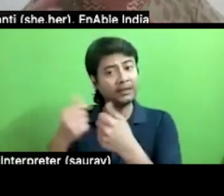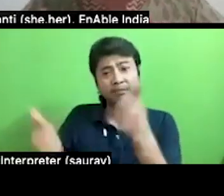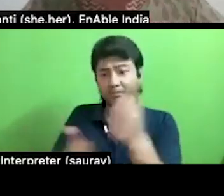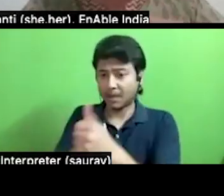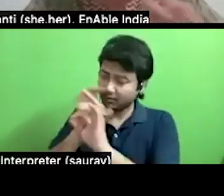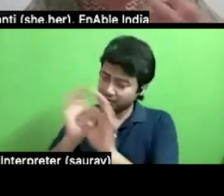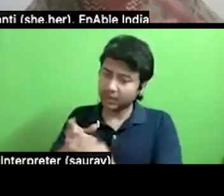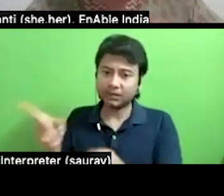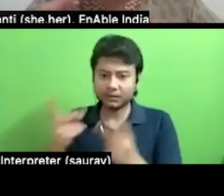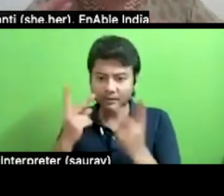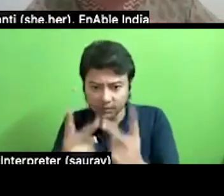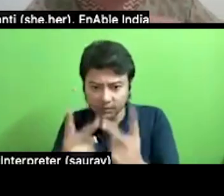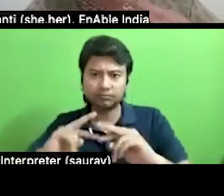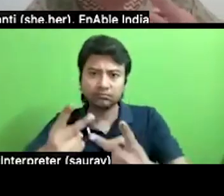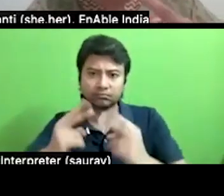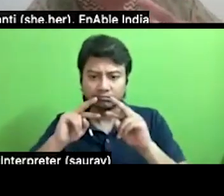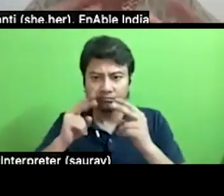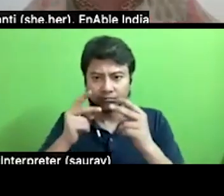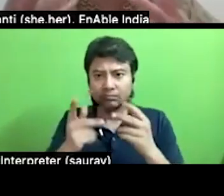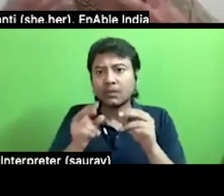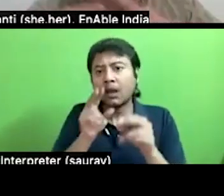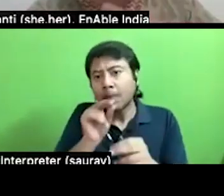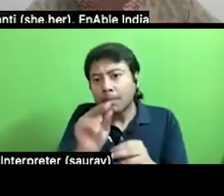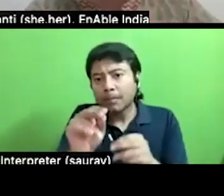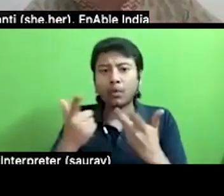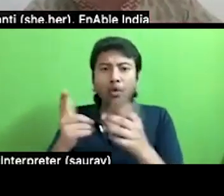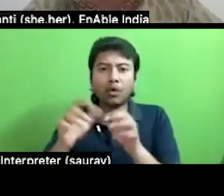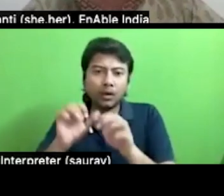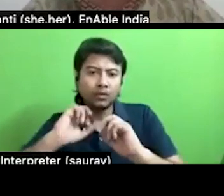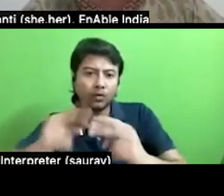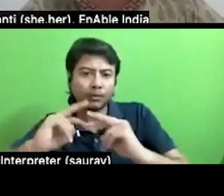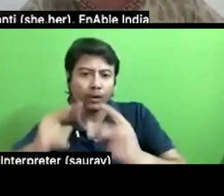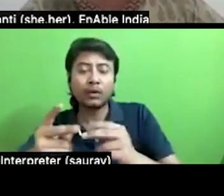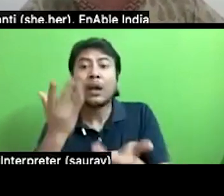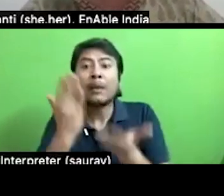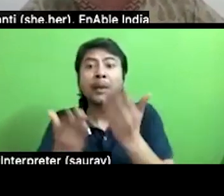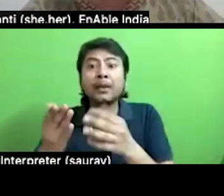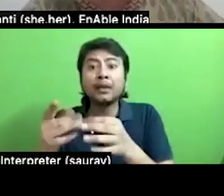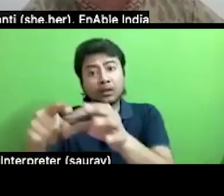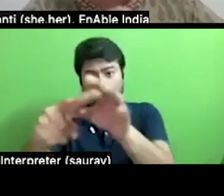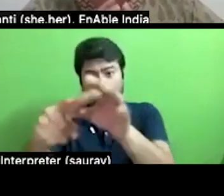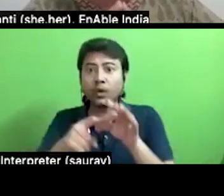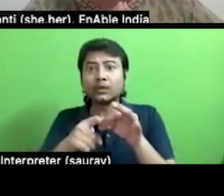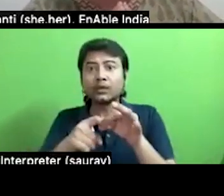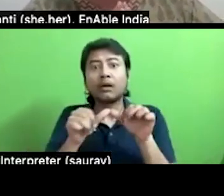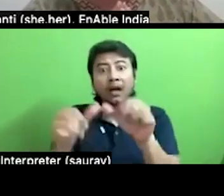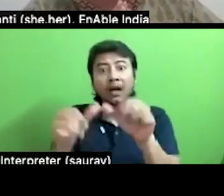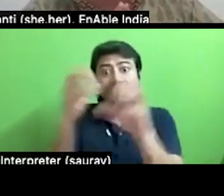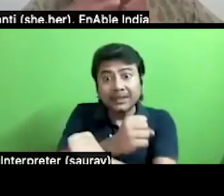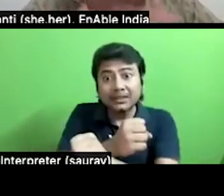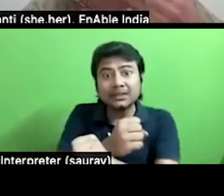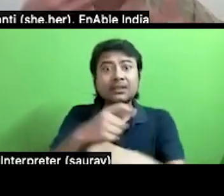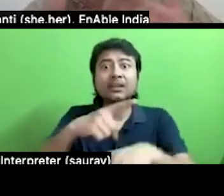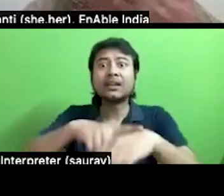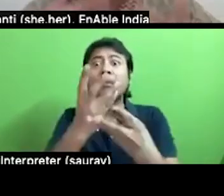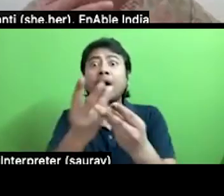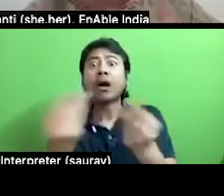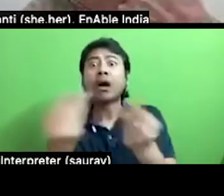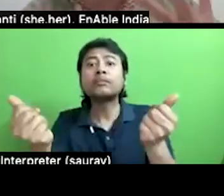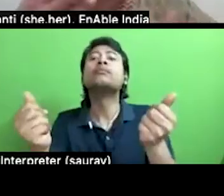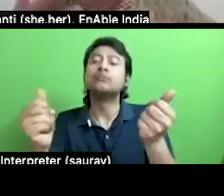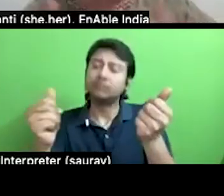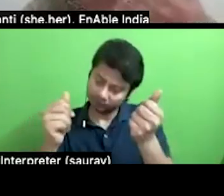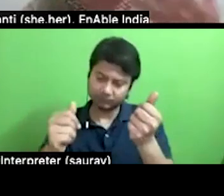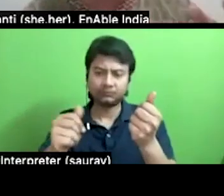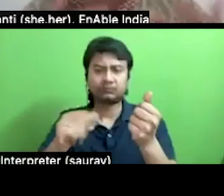answer during the webinar, then we will definitely take it and individually talk to you. But also keep your comments